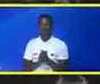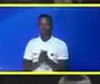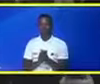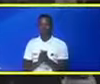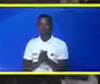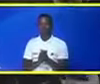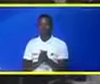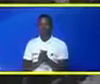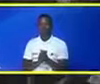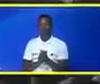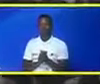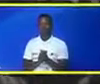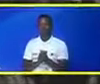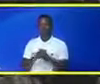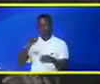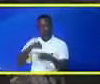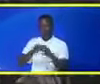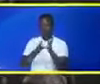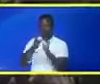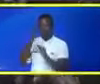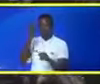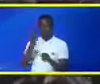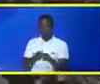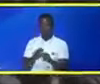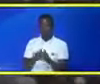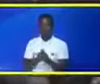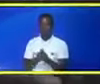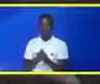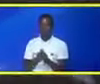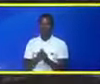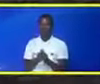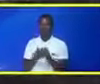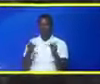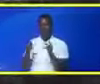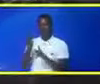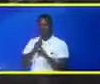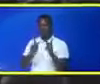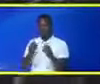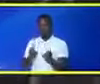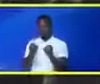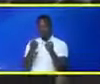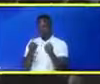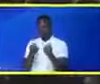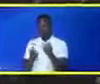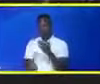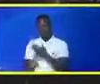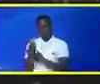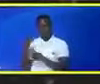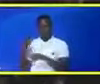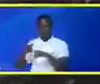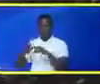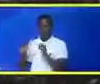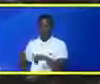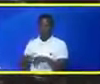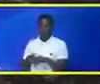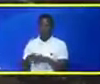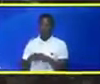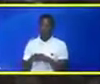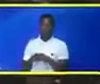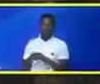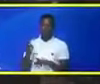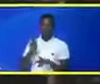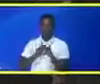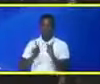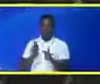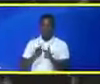In the name of Jesus Christ, those who are strong enough can get up and return to their seats rejoicing. Give